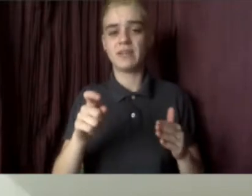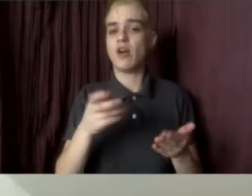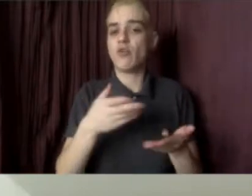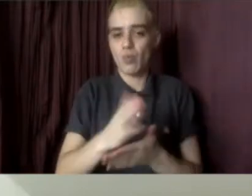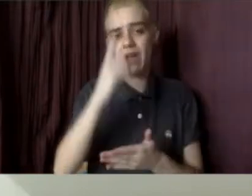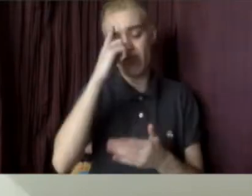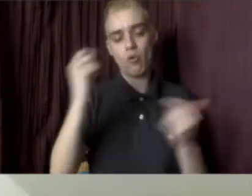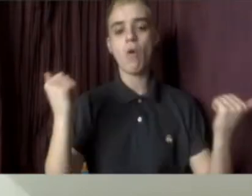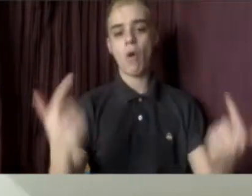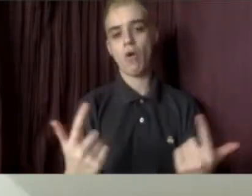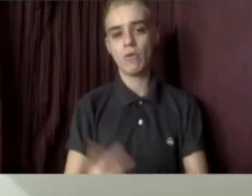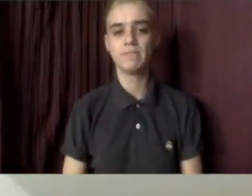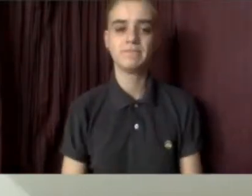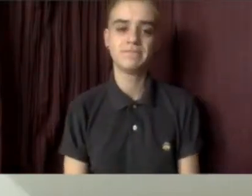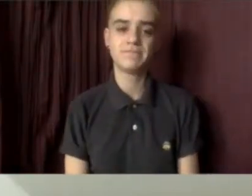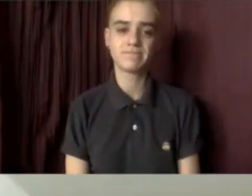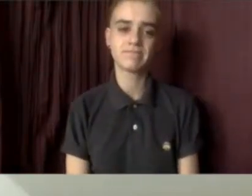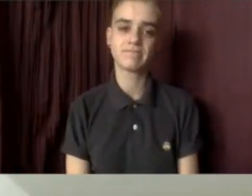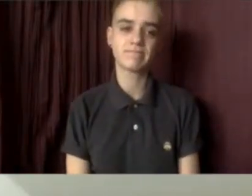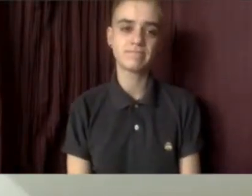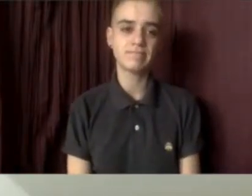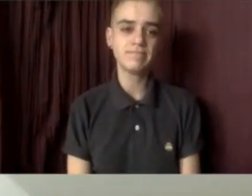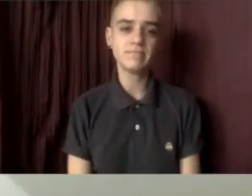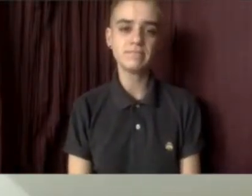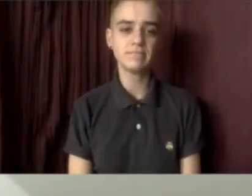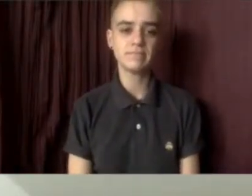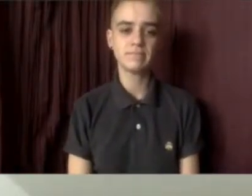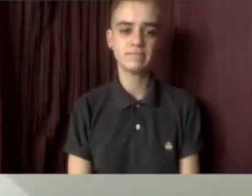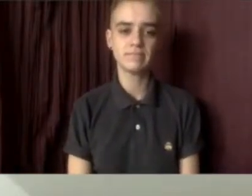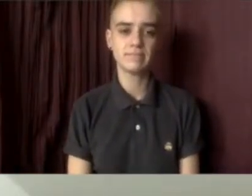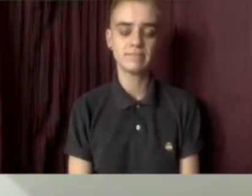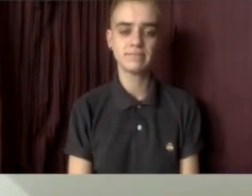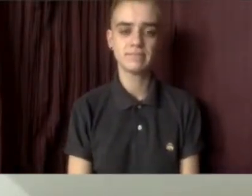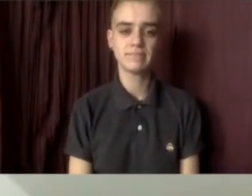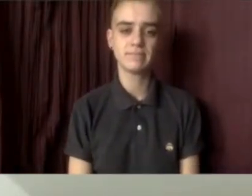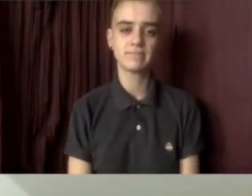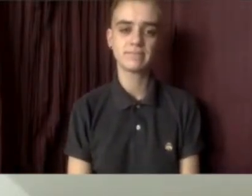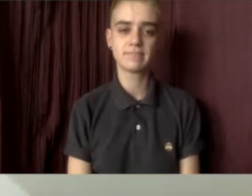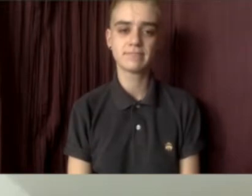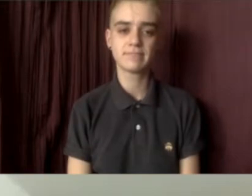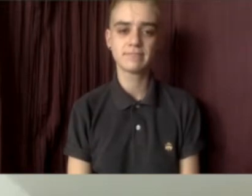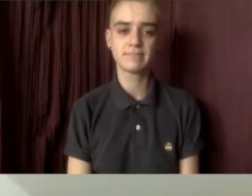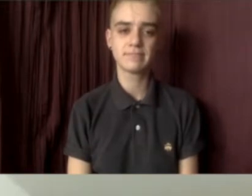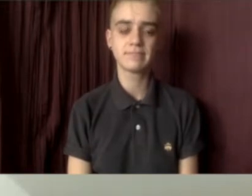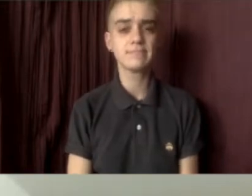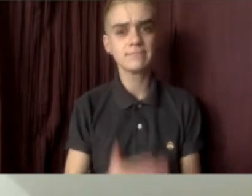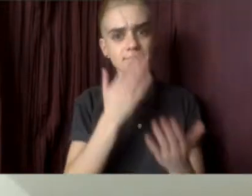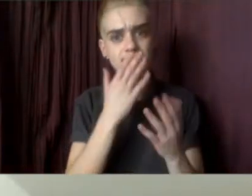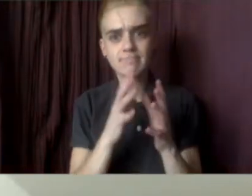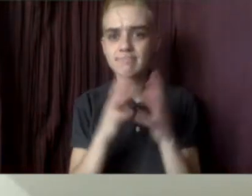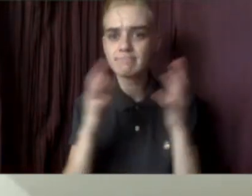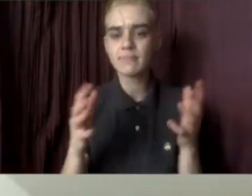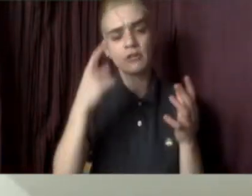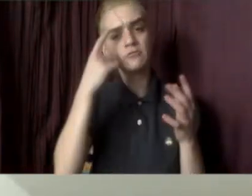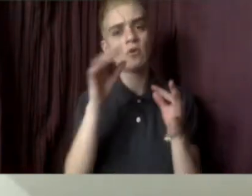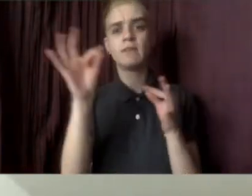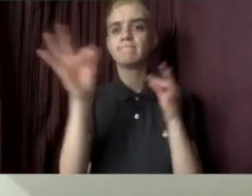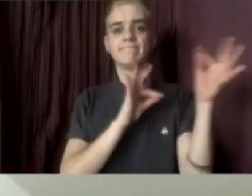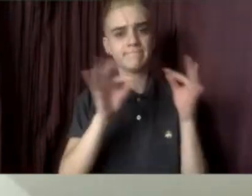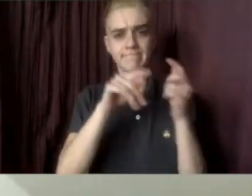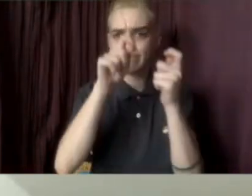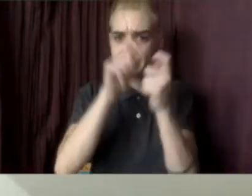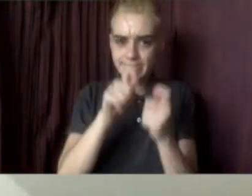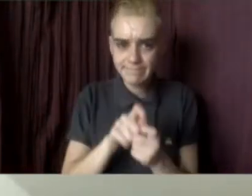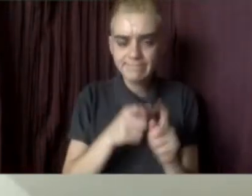of people with disabilities, and the barriers to voting. And I just, what I hear in that are, it's on the one